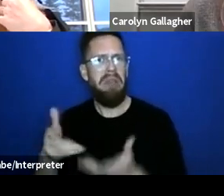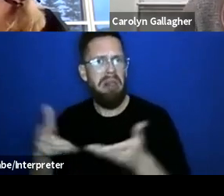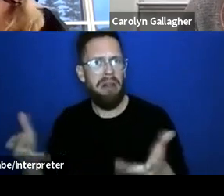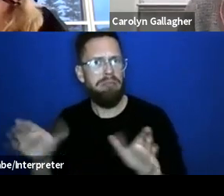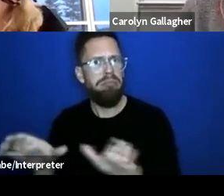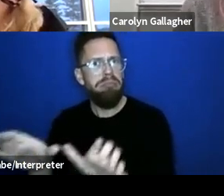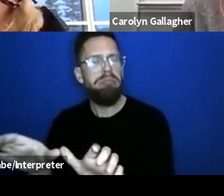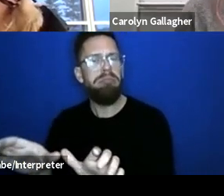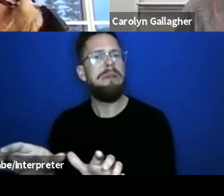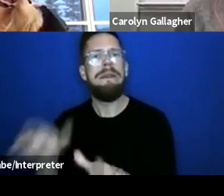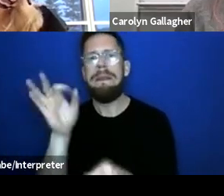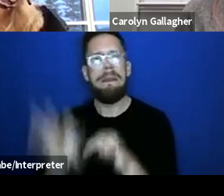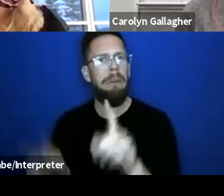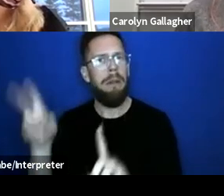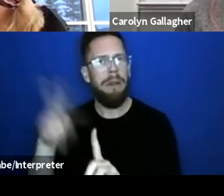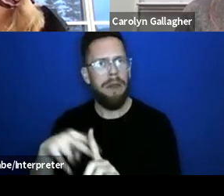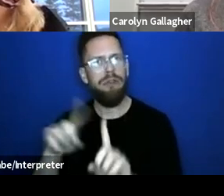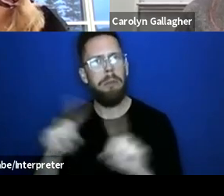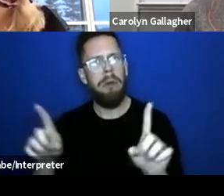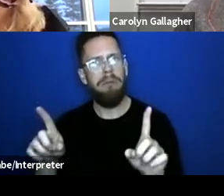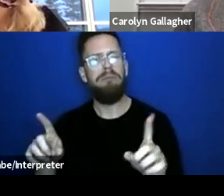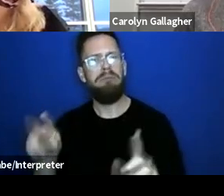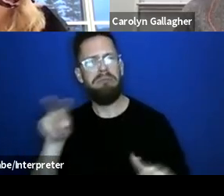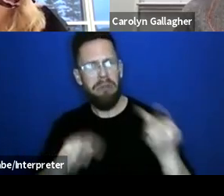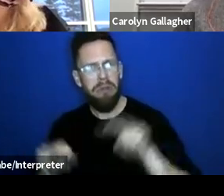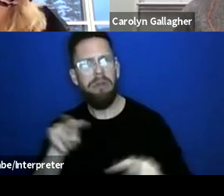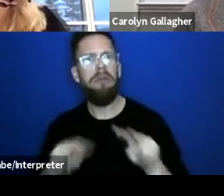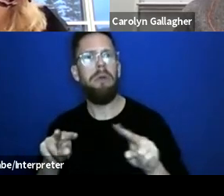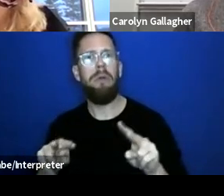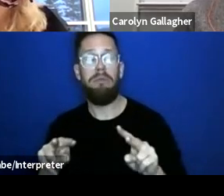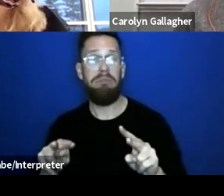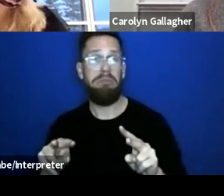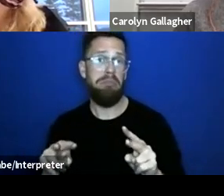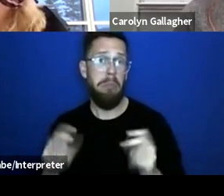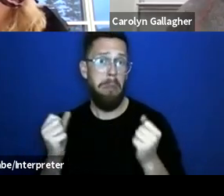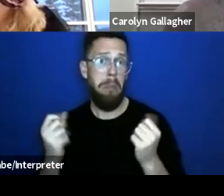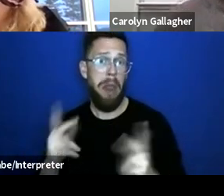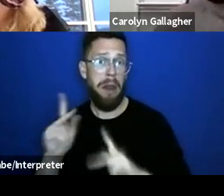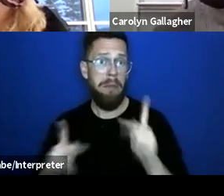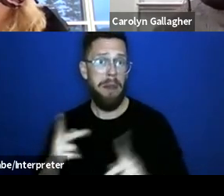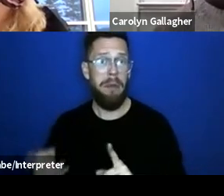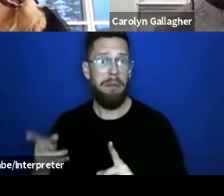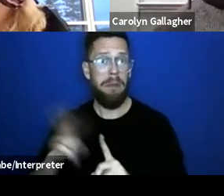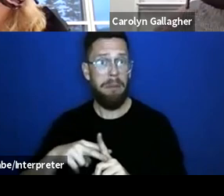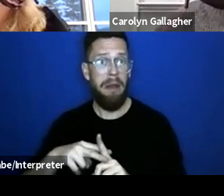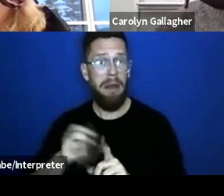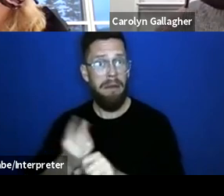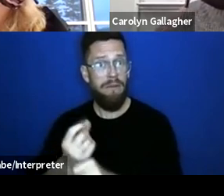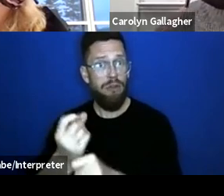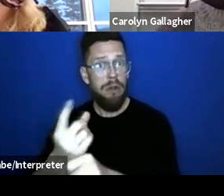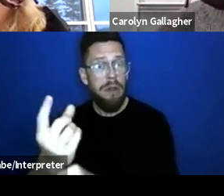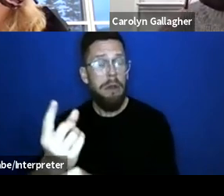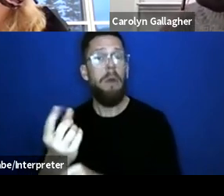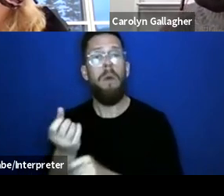yet reviewed where a significant number of people apply every single year or based